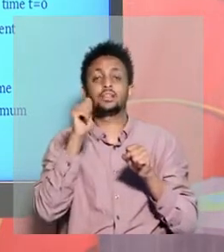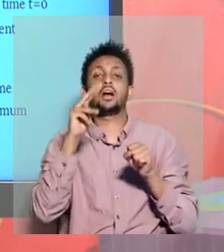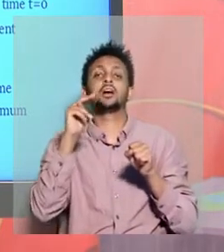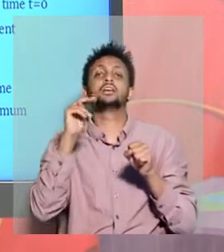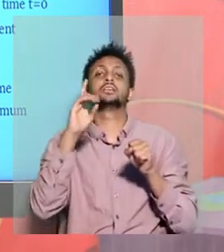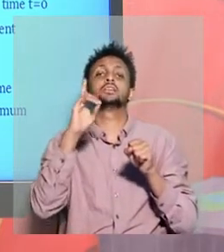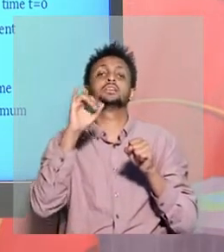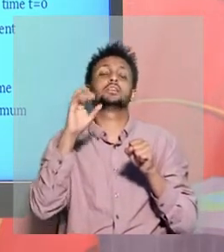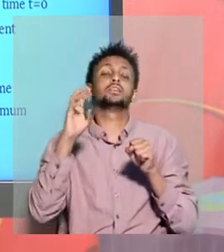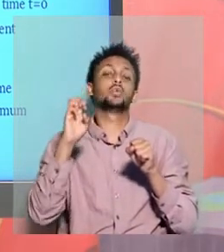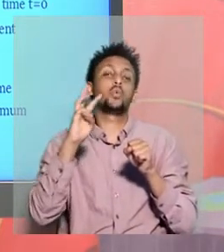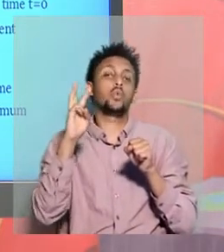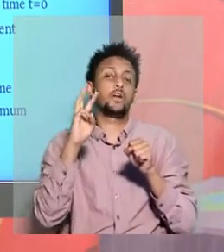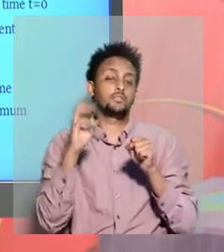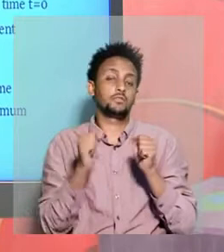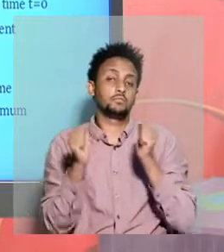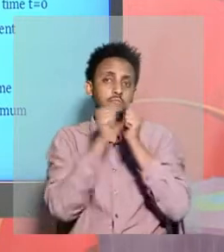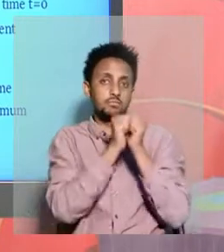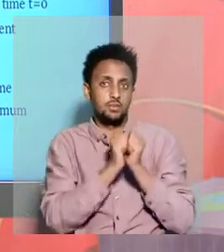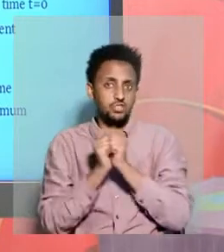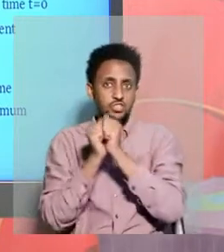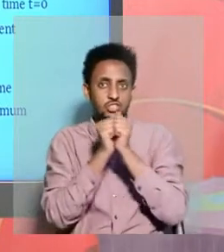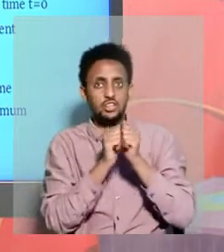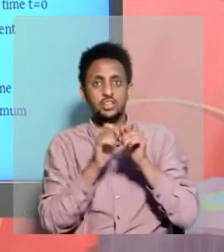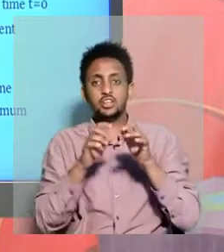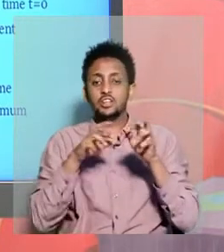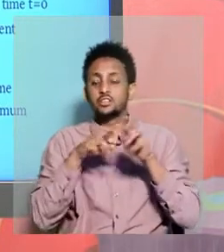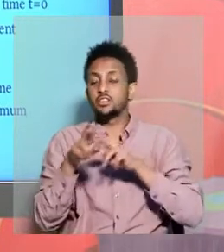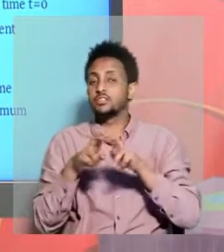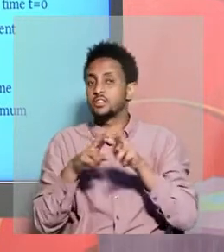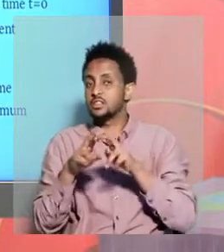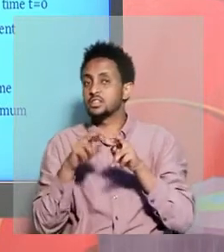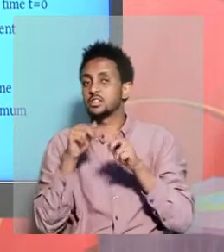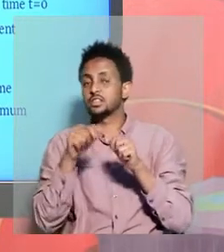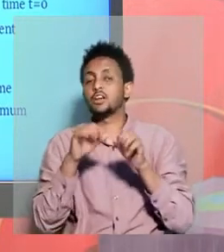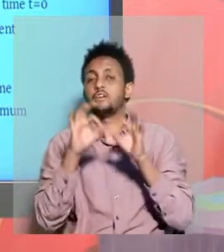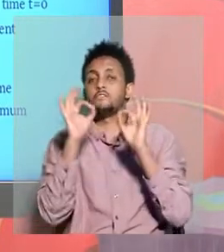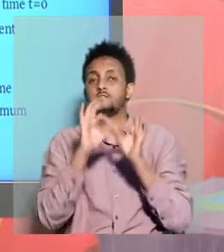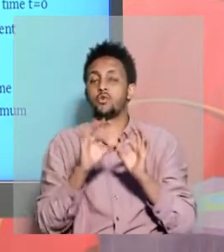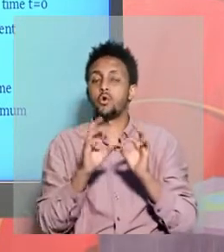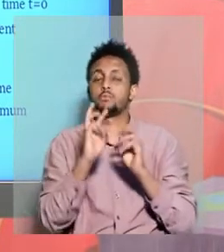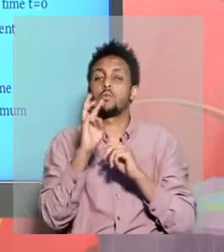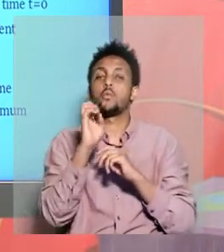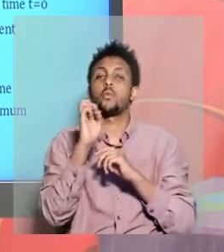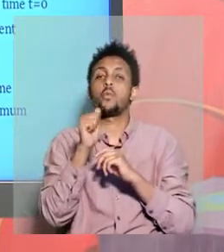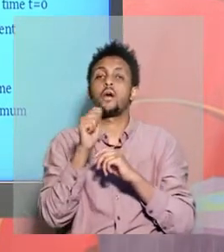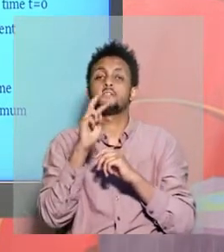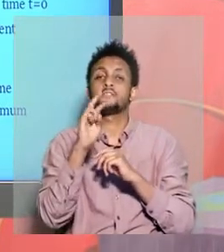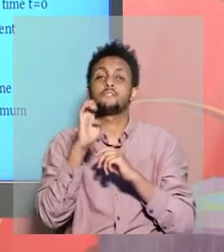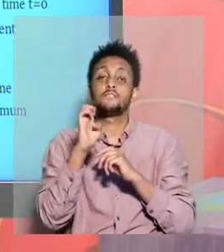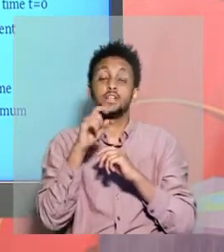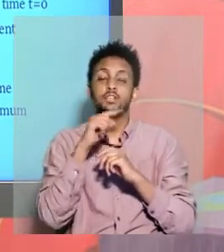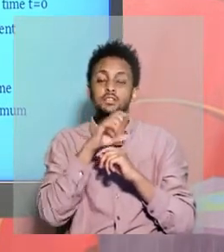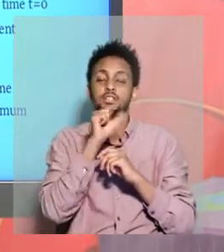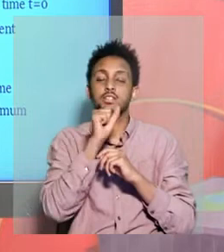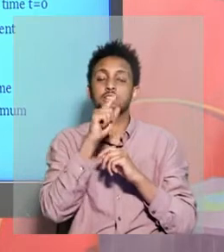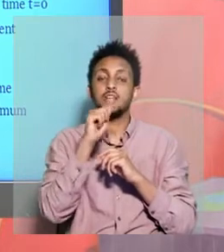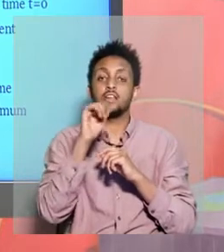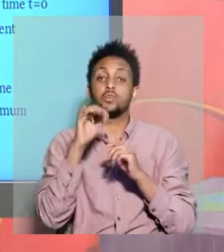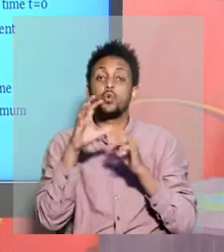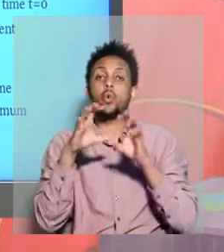and reflected wave merged together or interfere together, and they form a standing wave. So standing wave is a combination